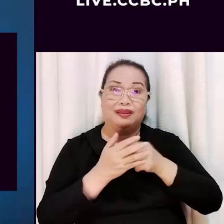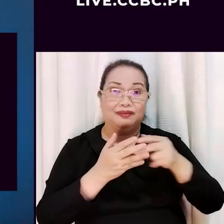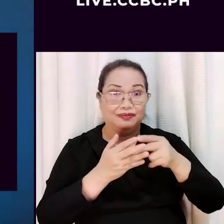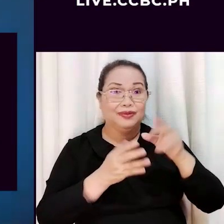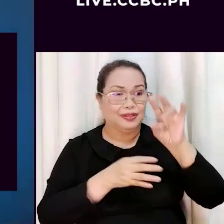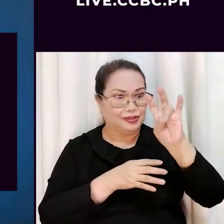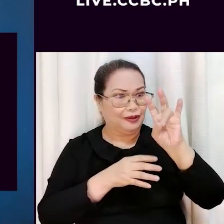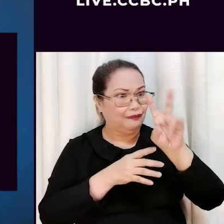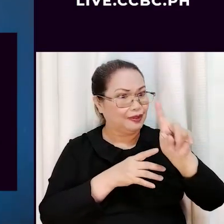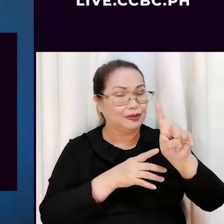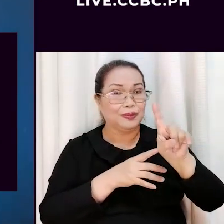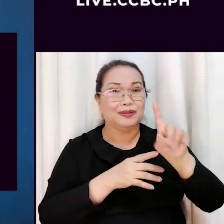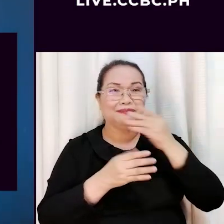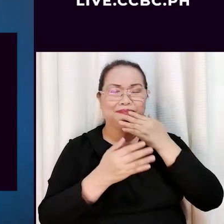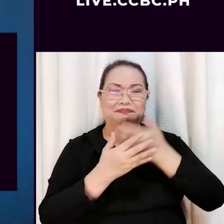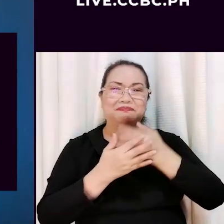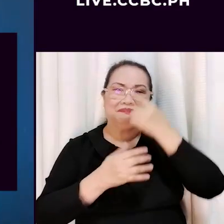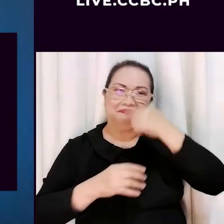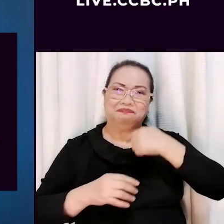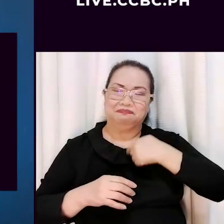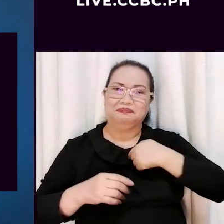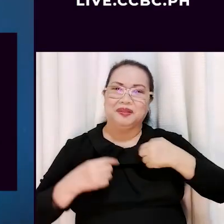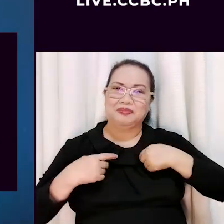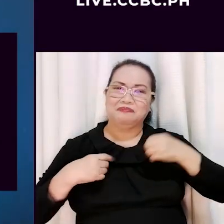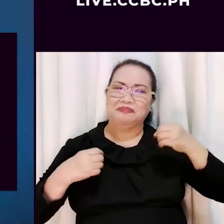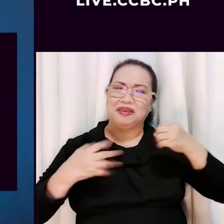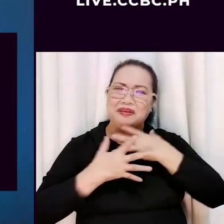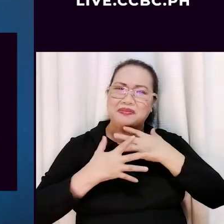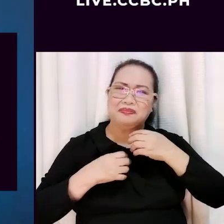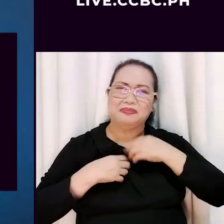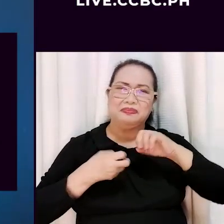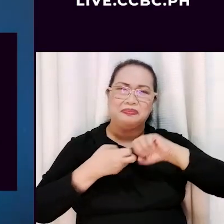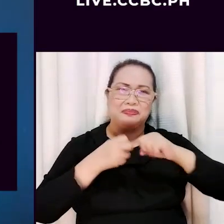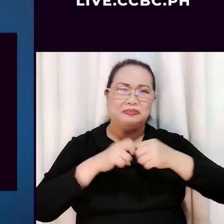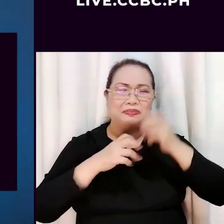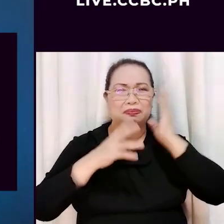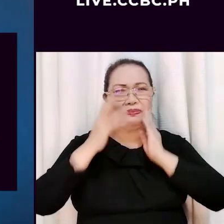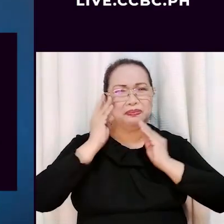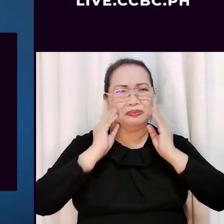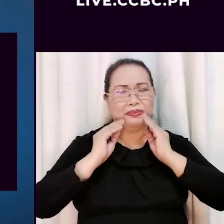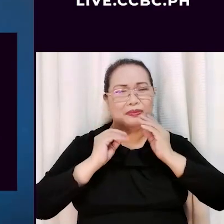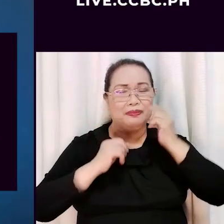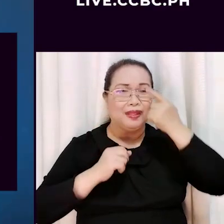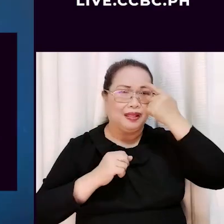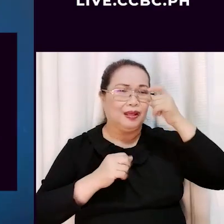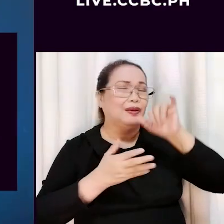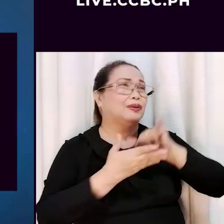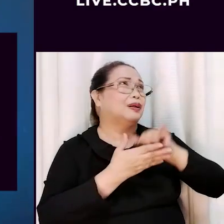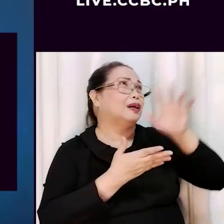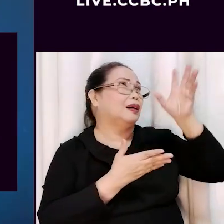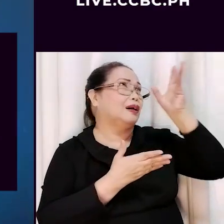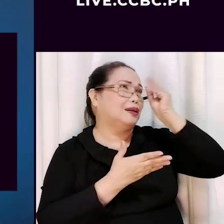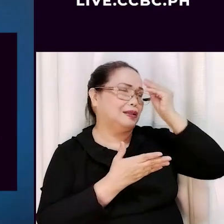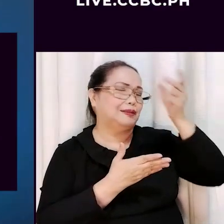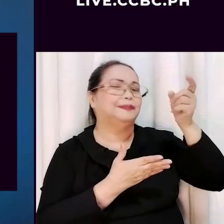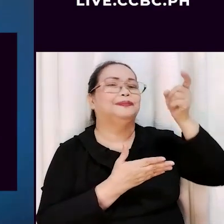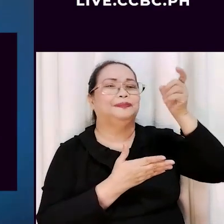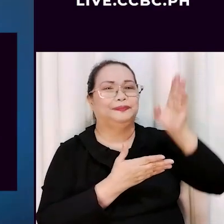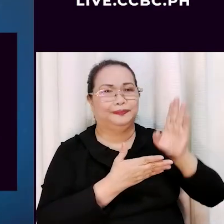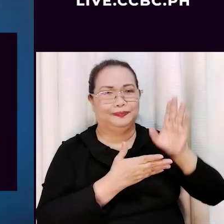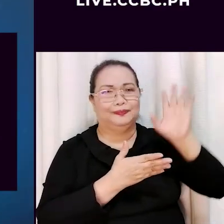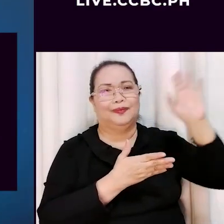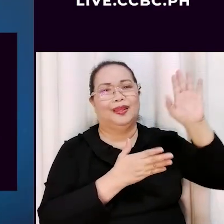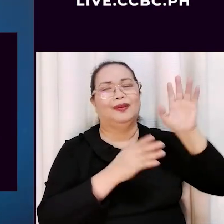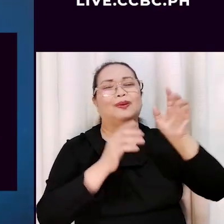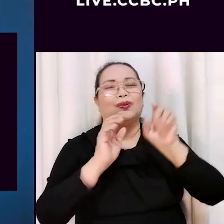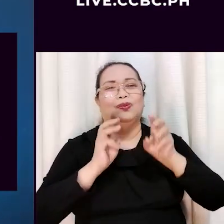it is good for me that I have been afflicted, that I may learn your statutes. Then verse